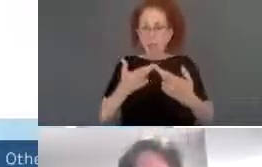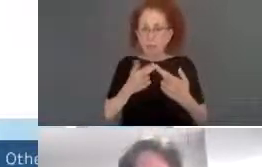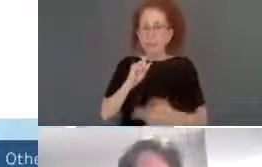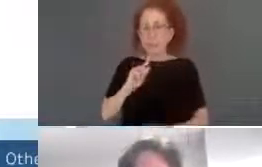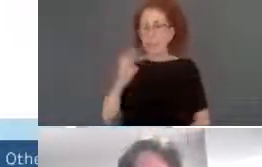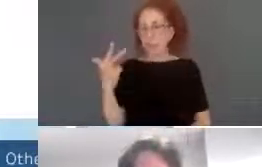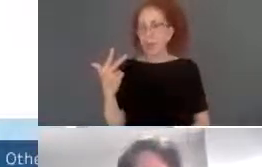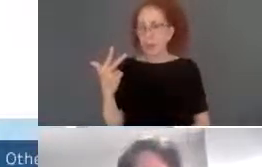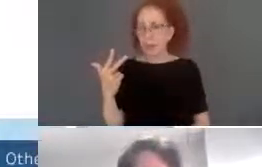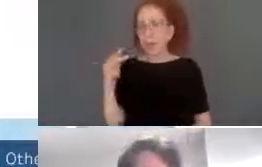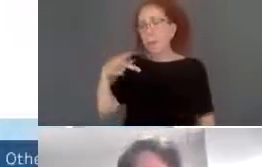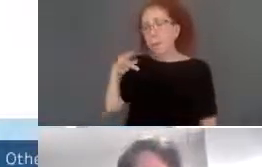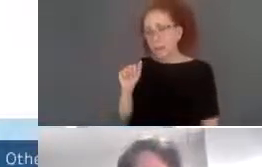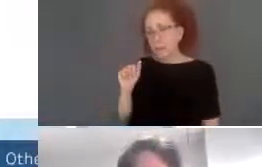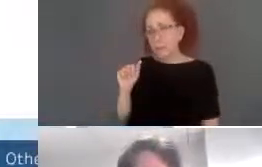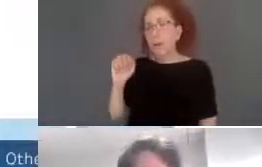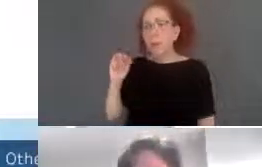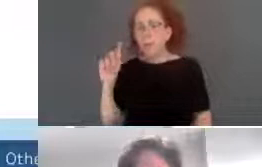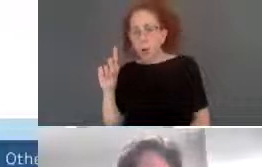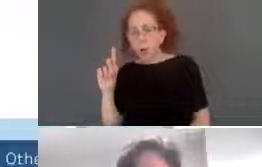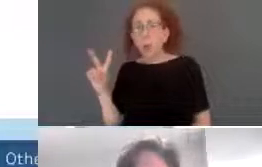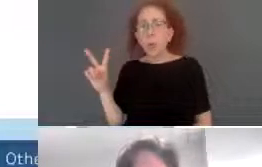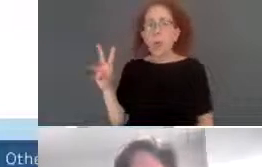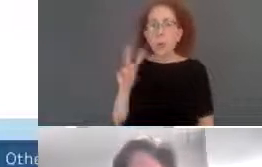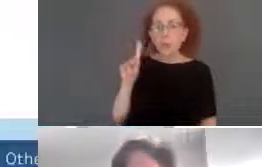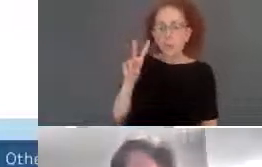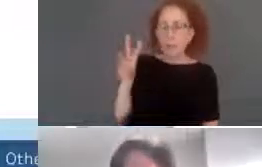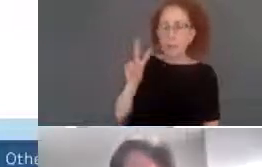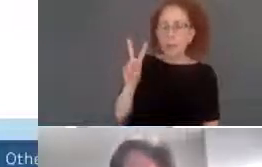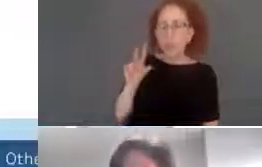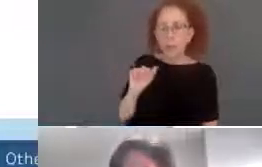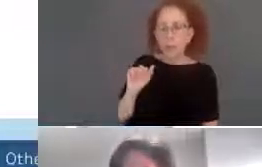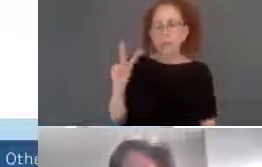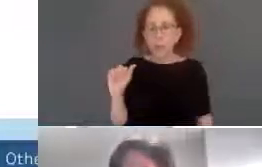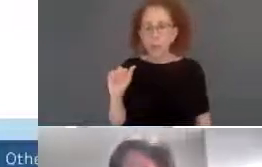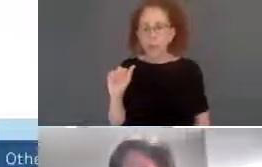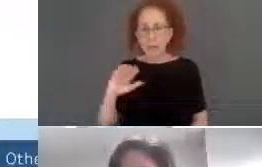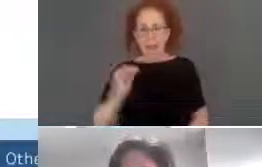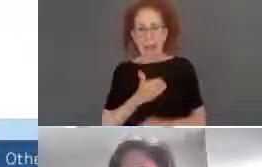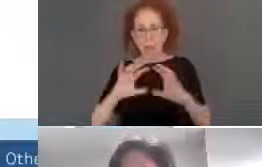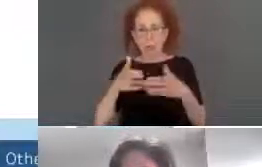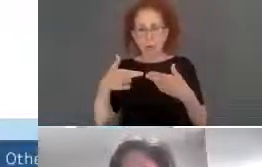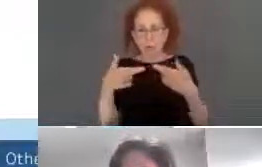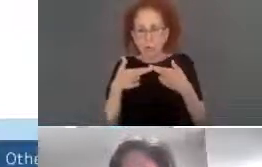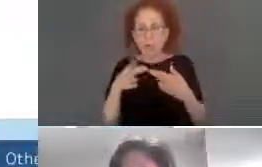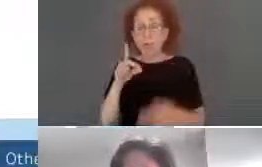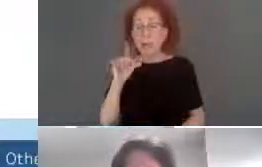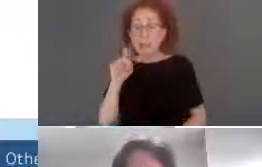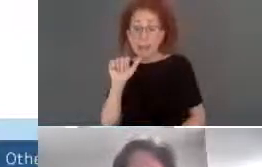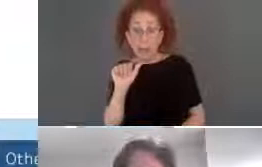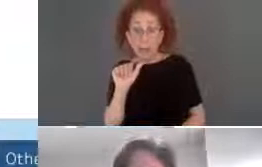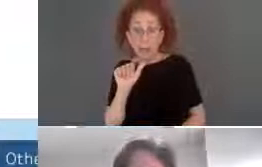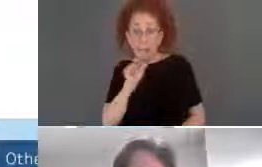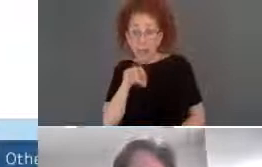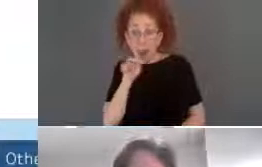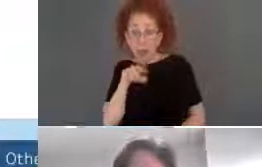Pennsylvania, Maryland, West Virginia, and Virginia. And you can see there that the Delta variant isn't quite as